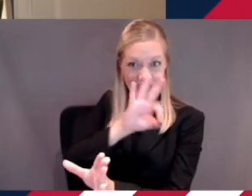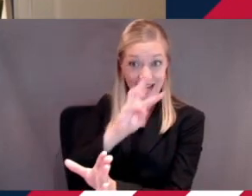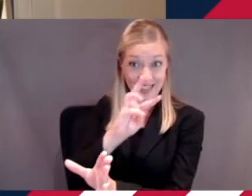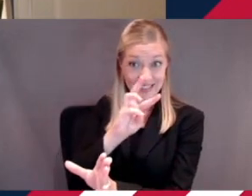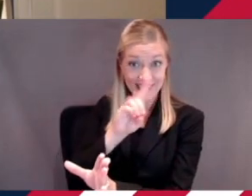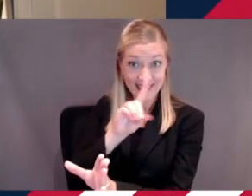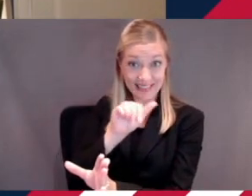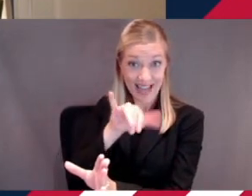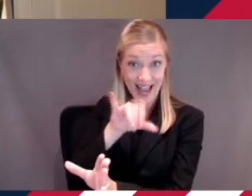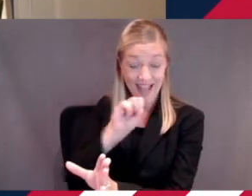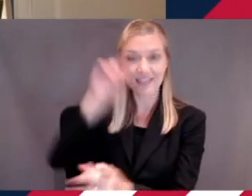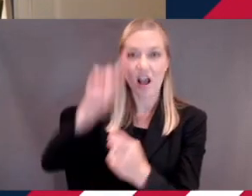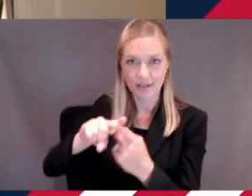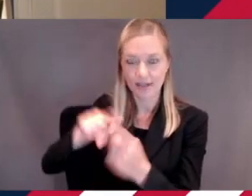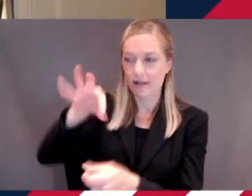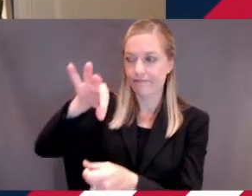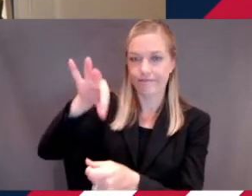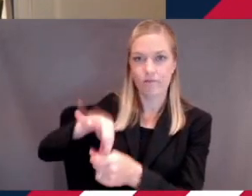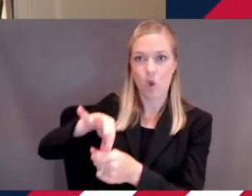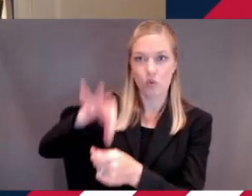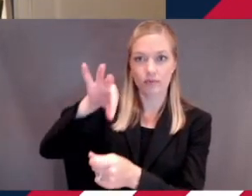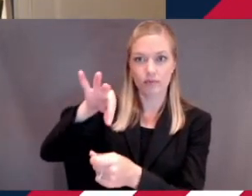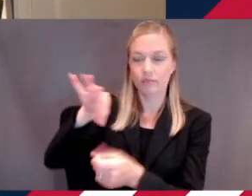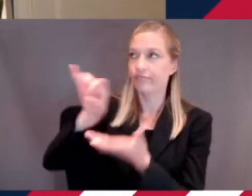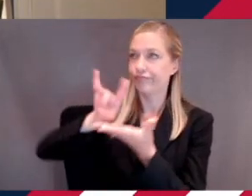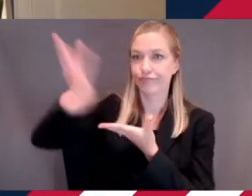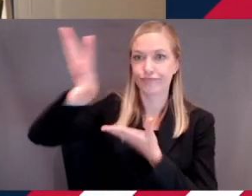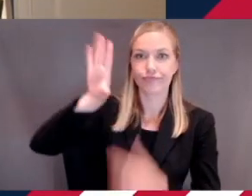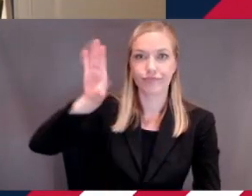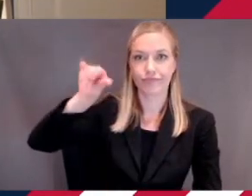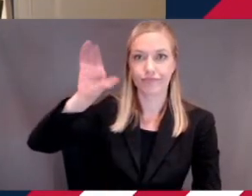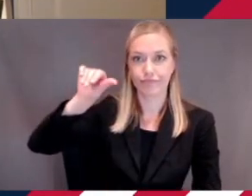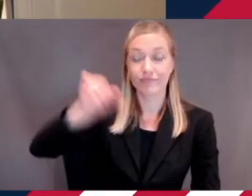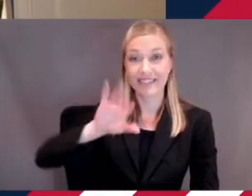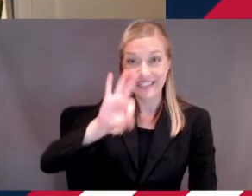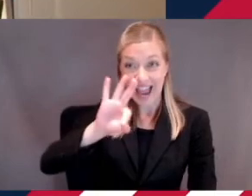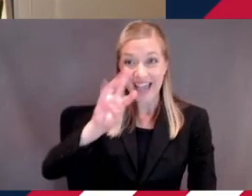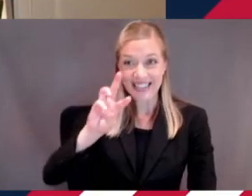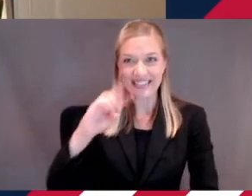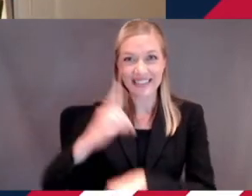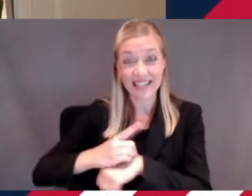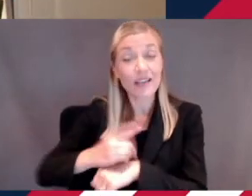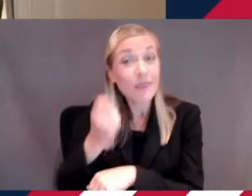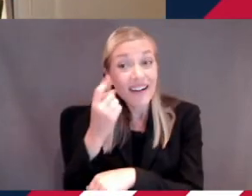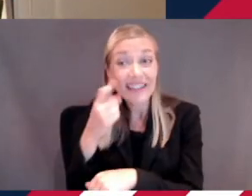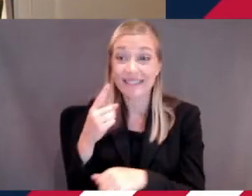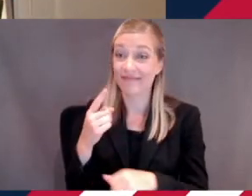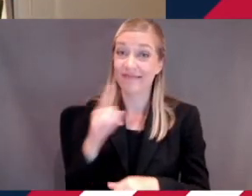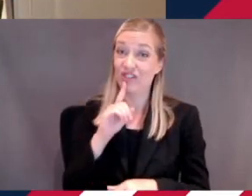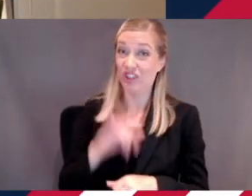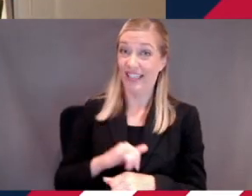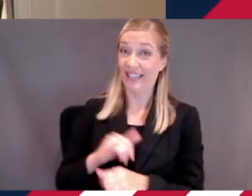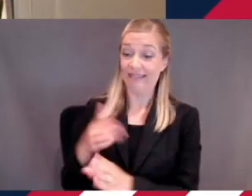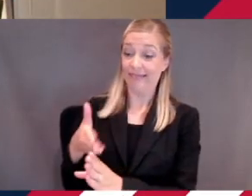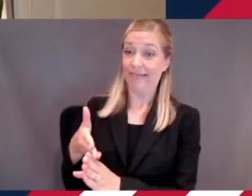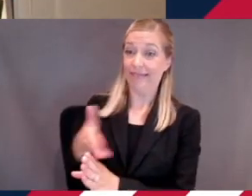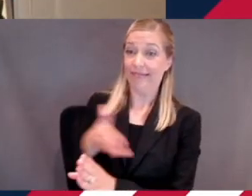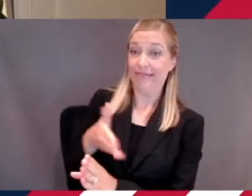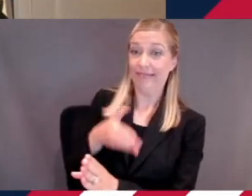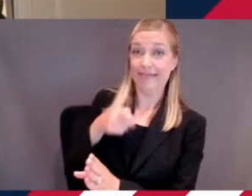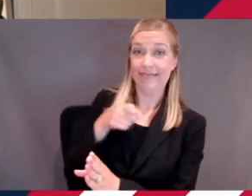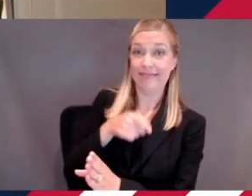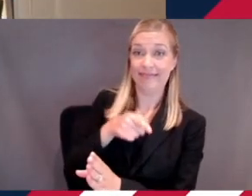instance, in Arizona, voting begins on September the 14th. In so many critical states, voting begins